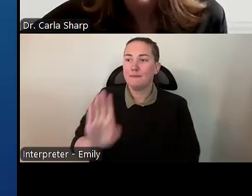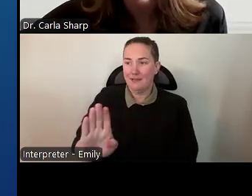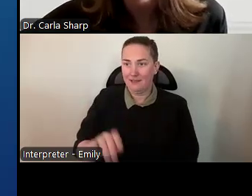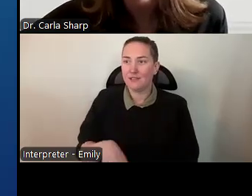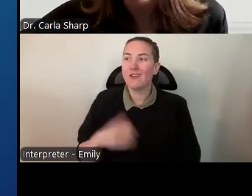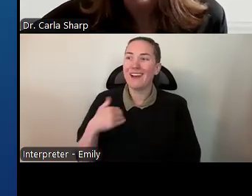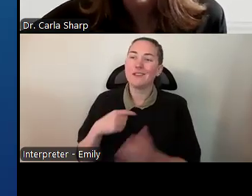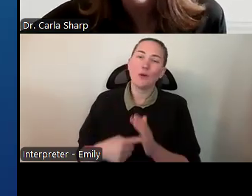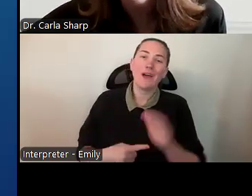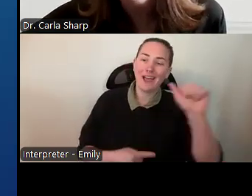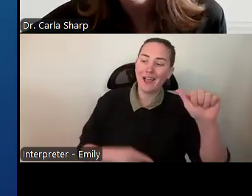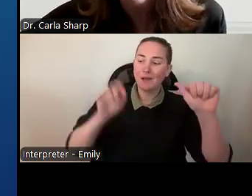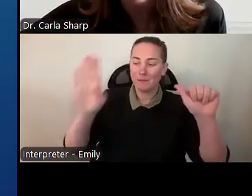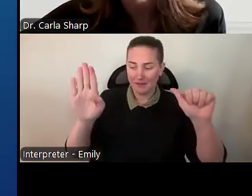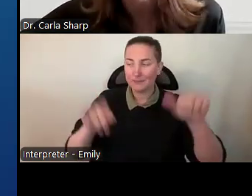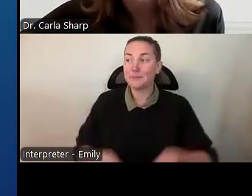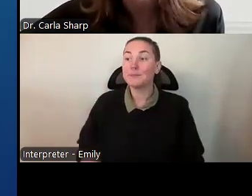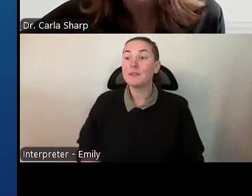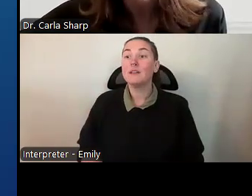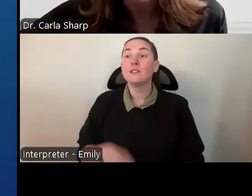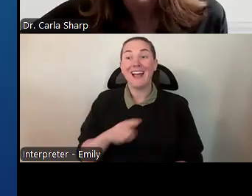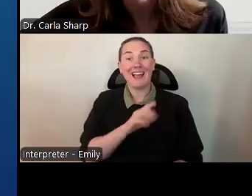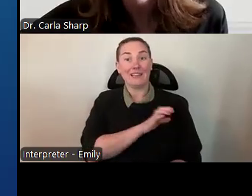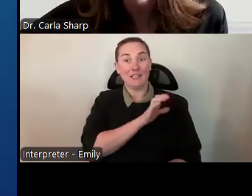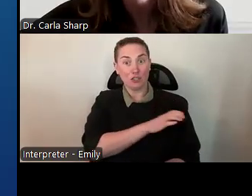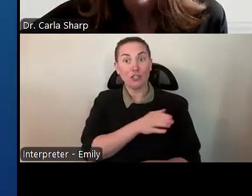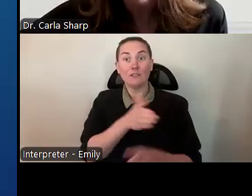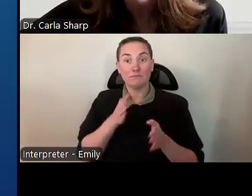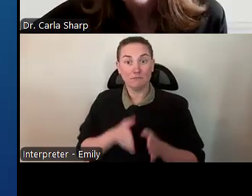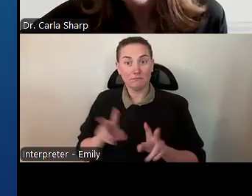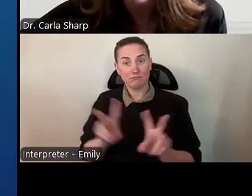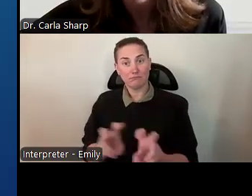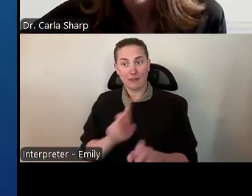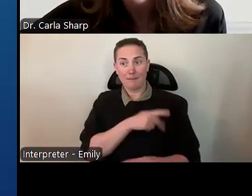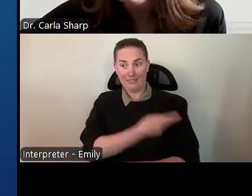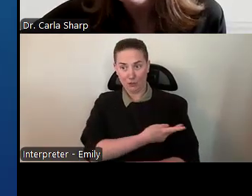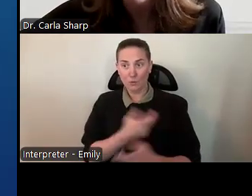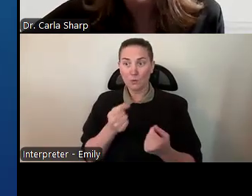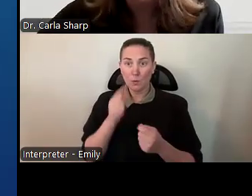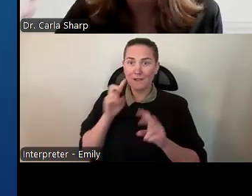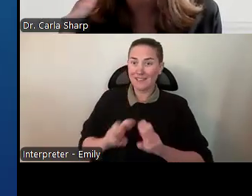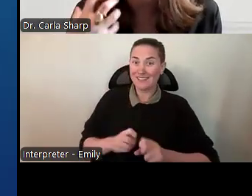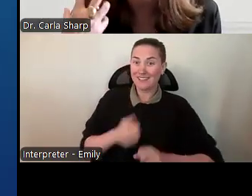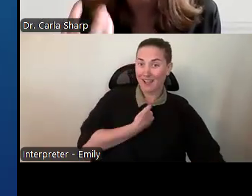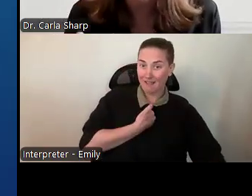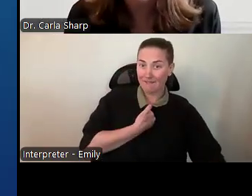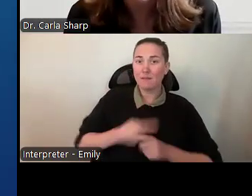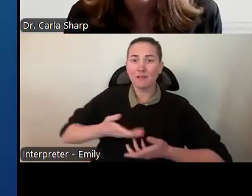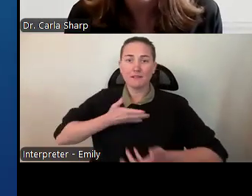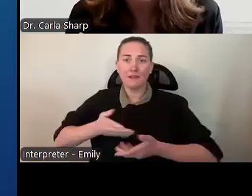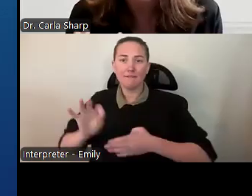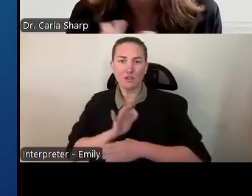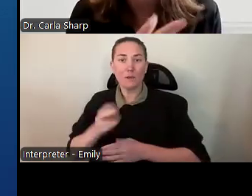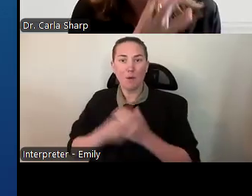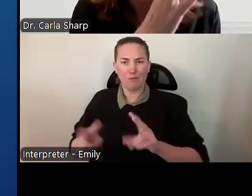and criterion B. So when the clinician assesses a patient, they assess self and interpersonal functioning, because what research has